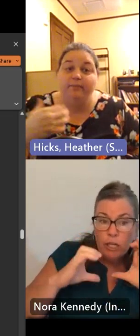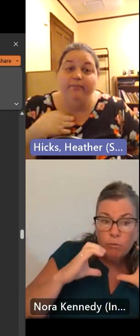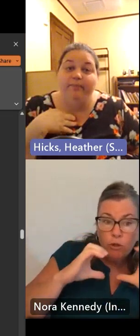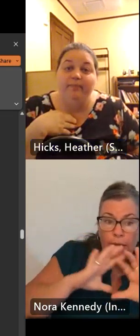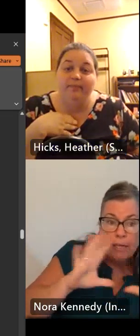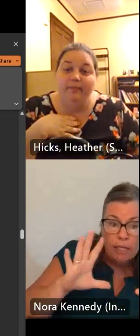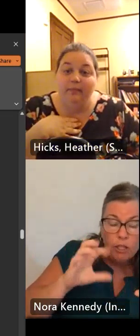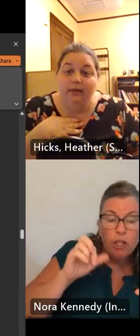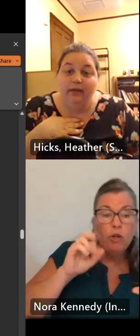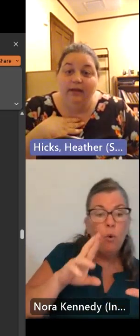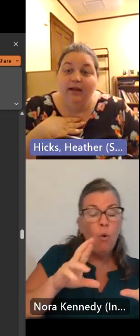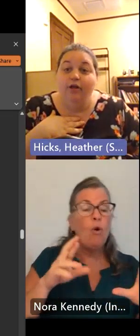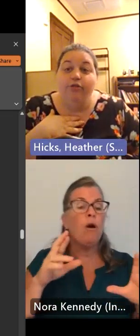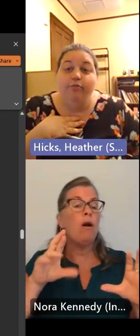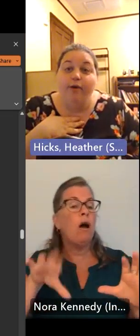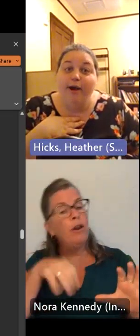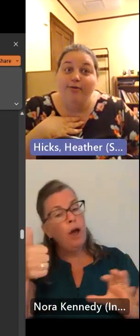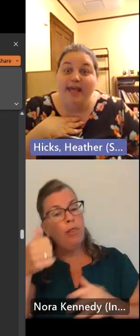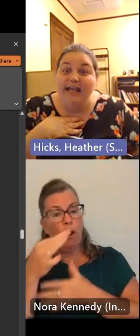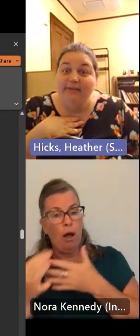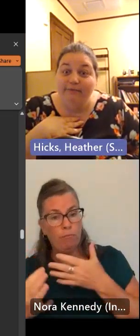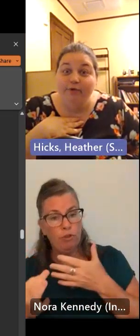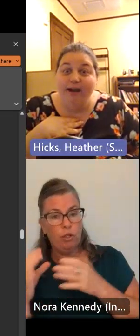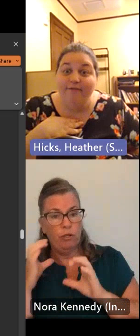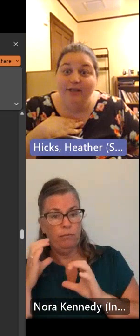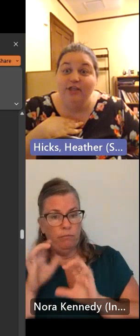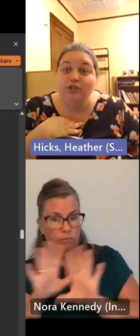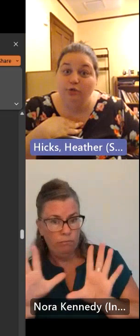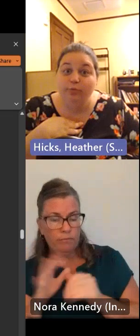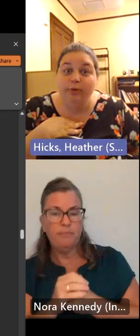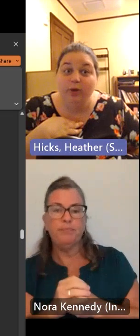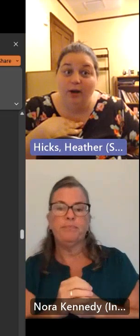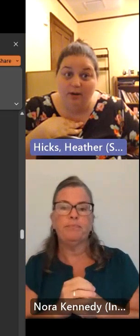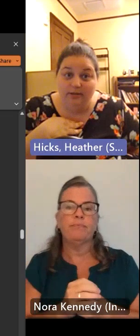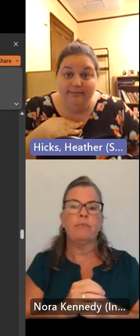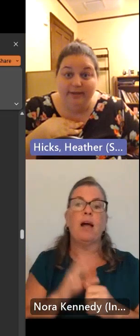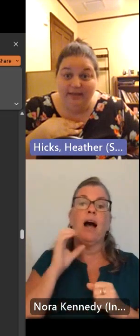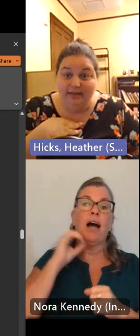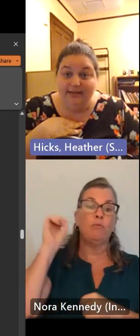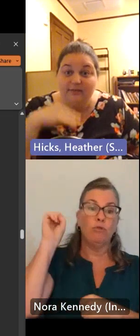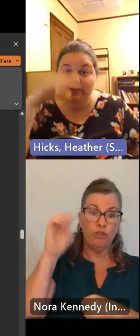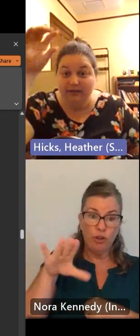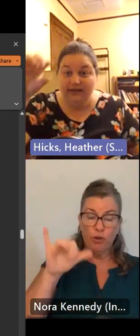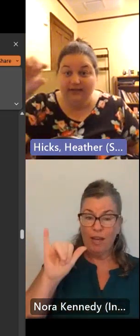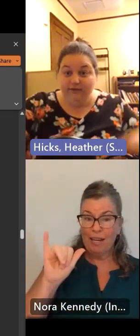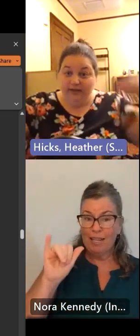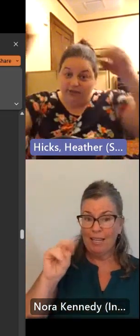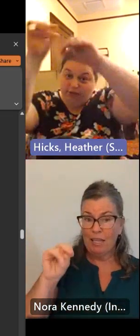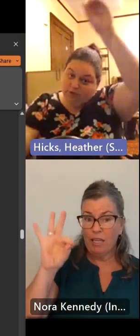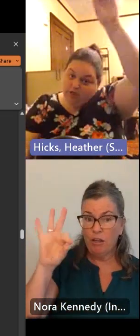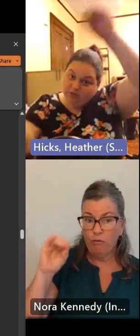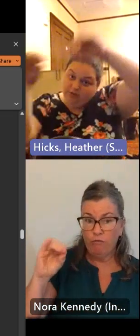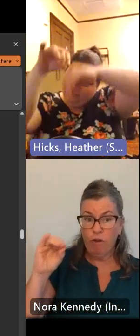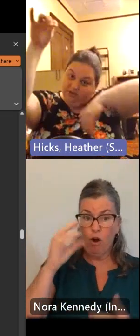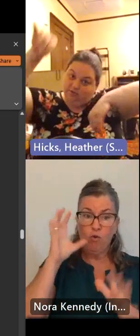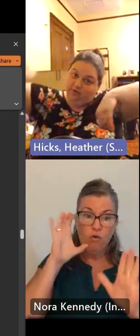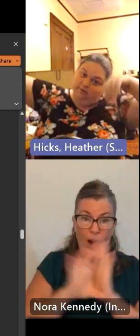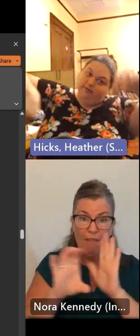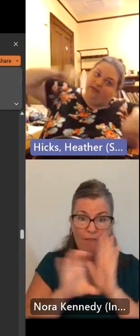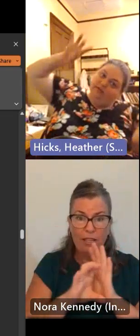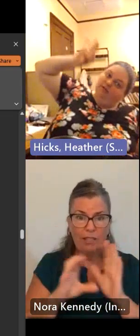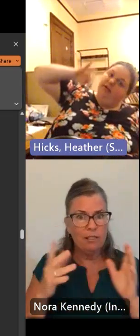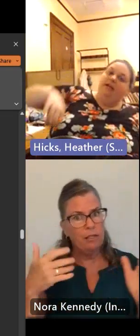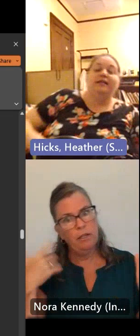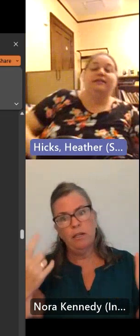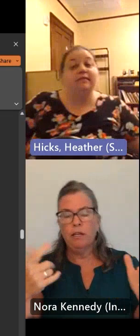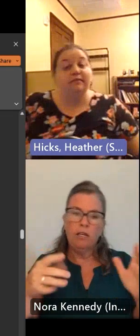way? I'll throw out that infographics, super hard to make accessible. Like if you're like, choice 1, choice 2, go